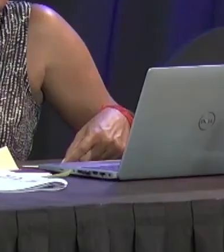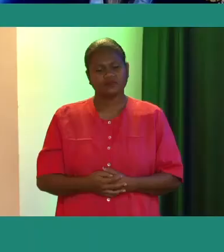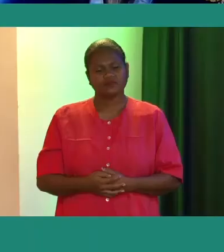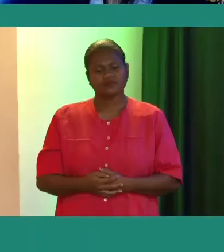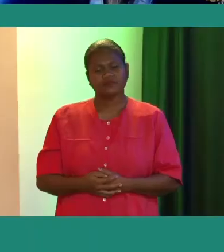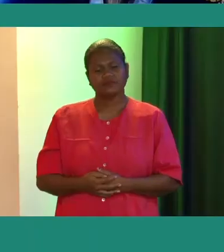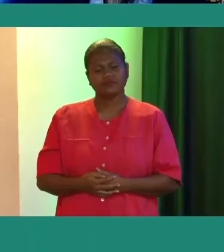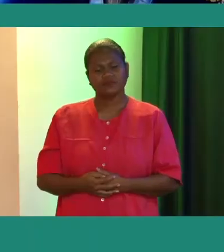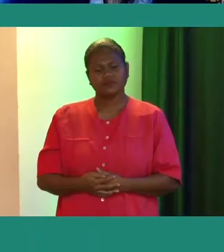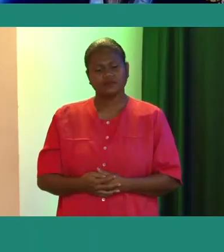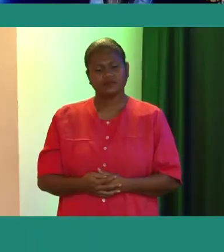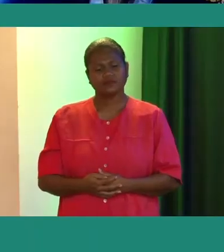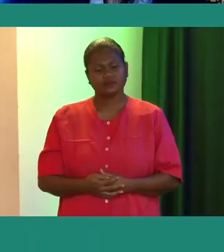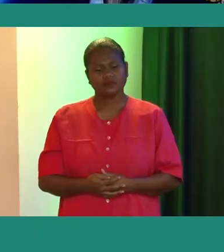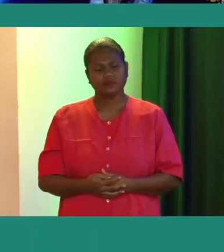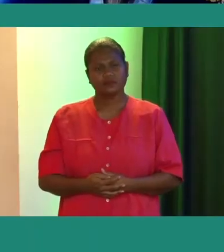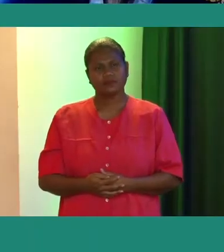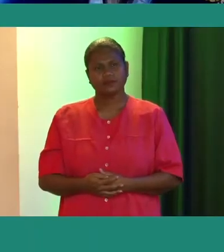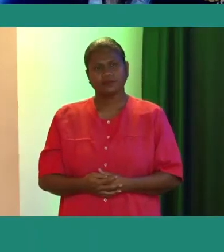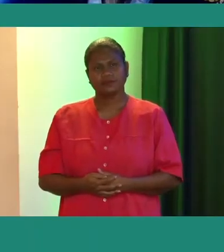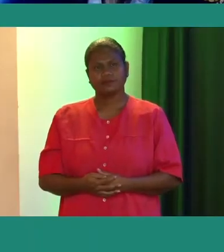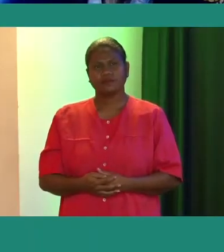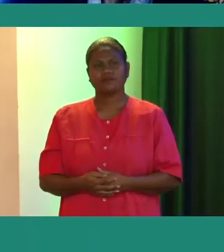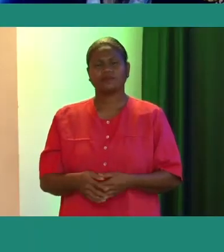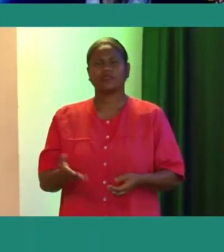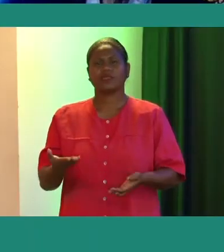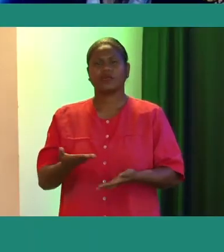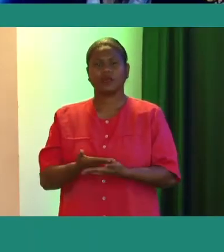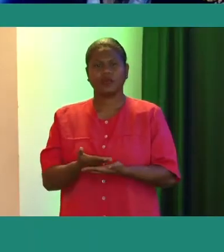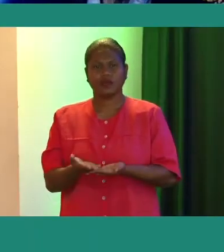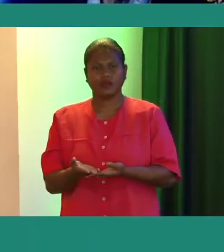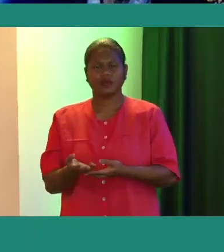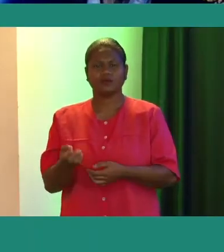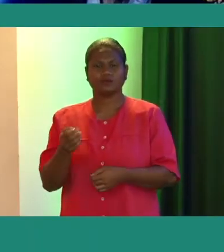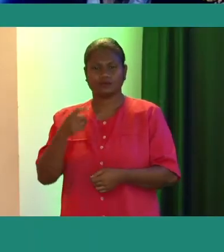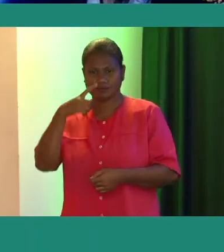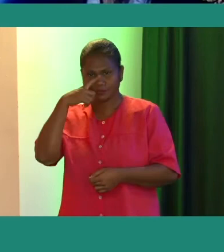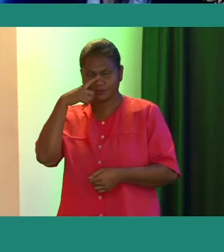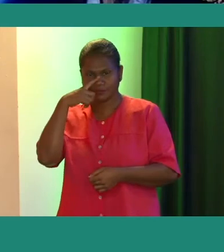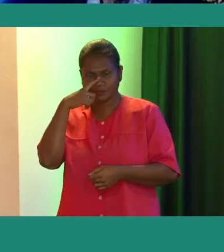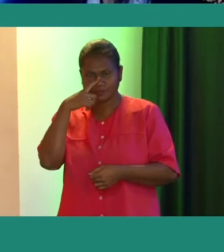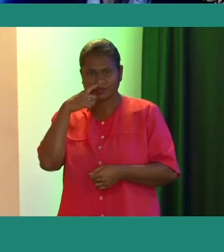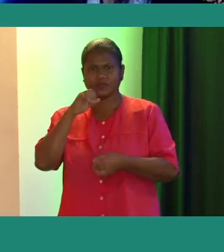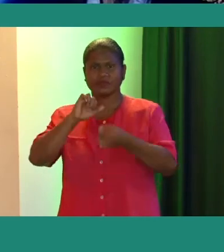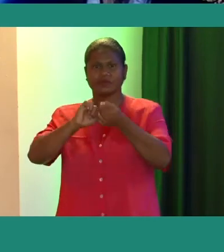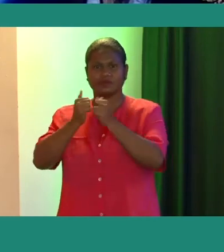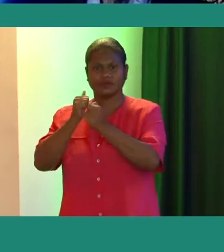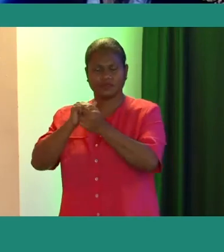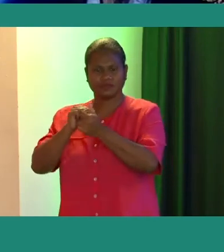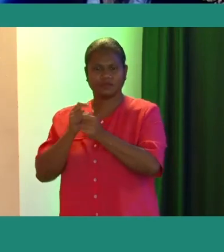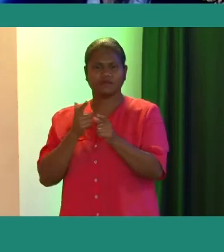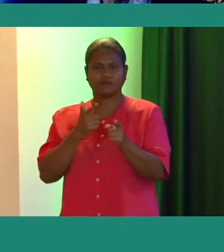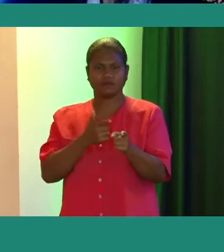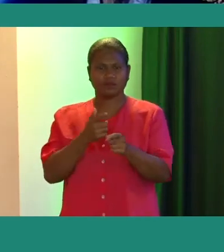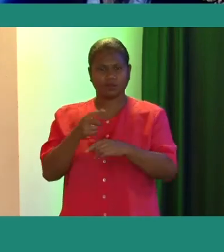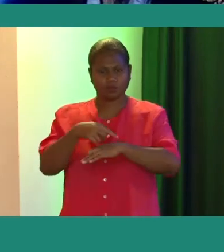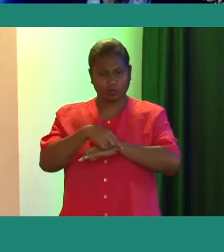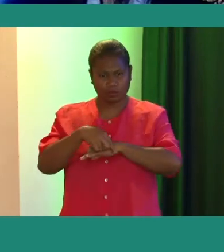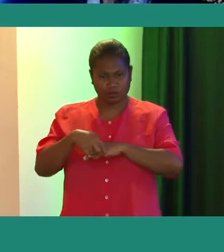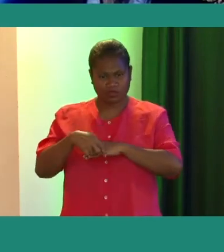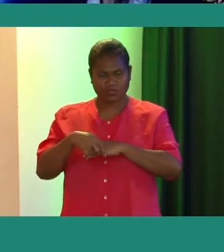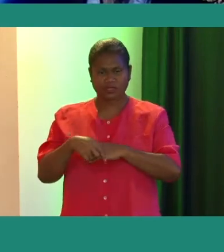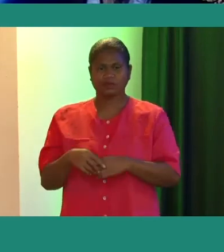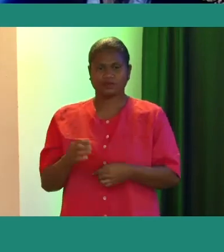policy promoted women's participation in executive positions? And do you have any